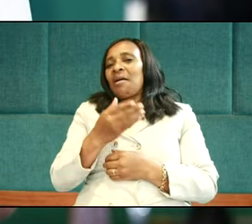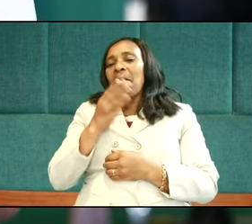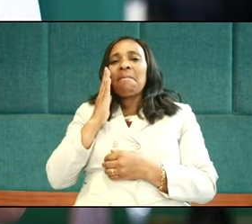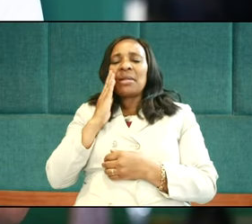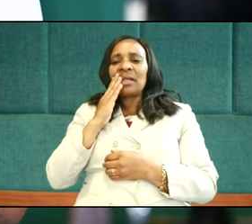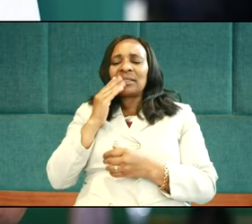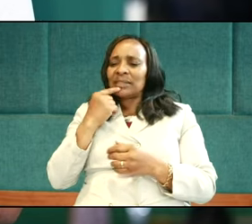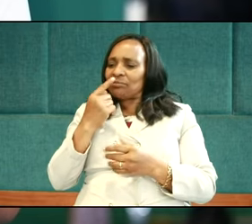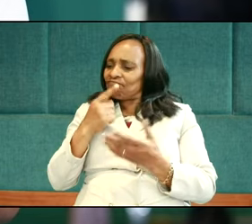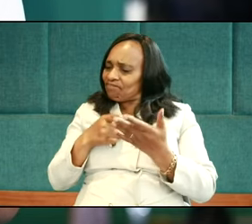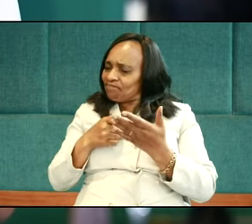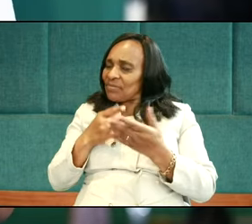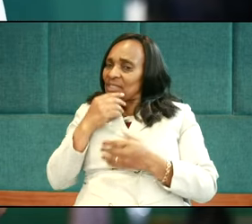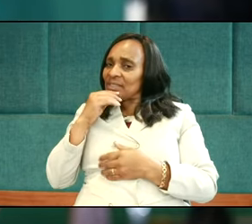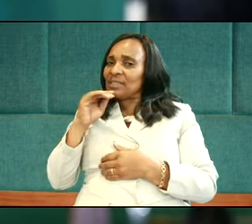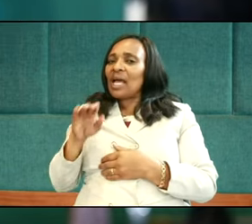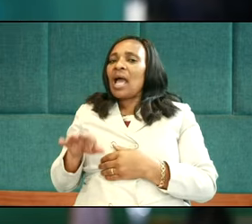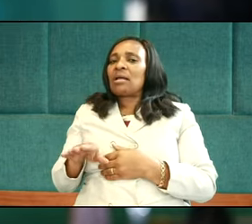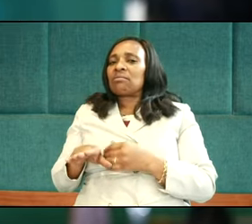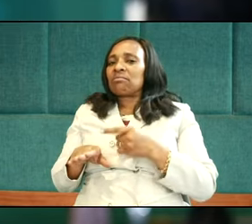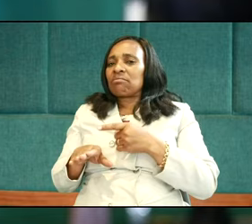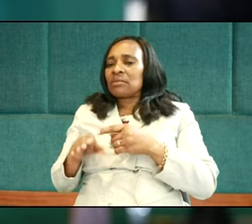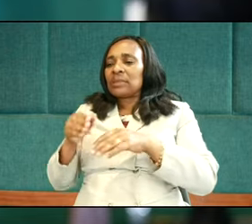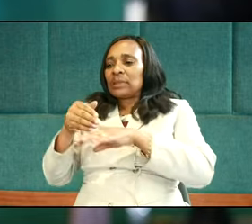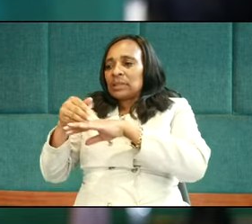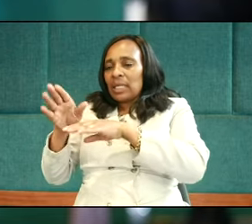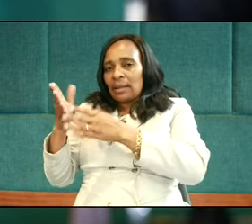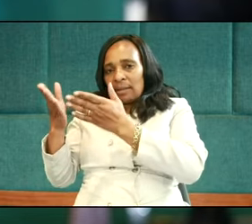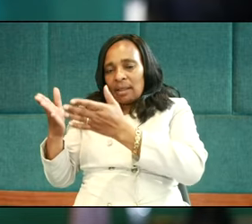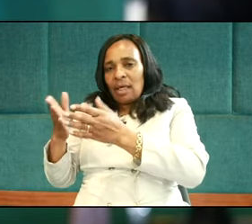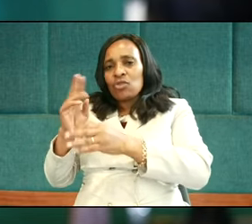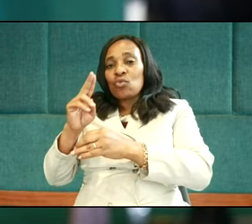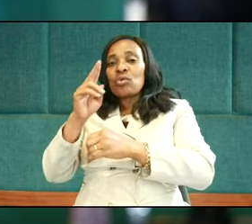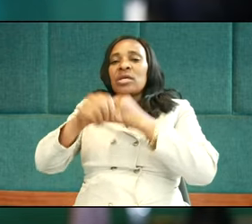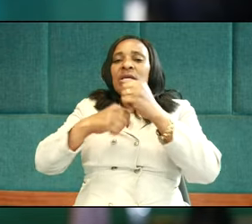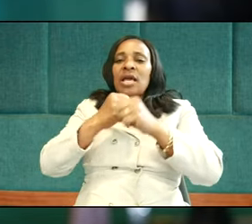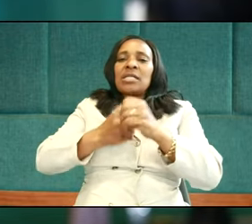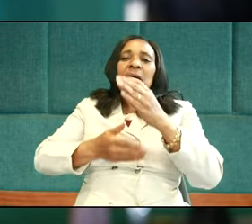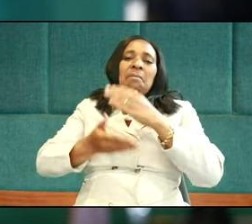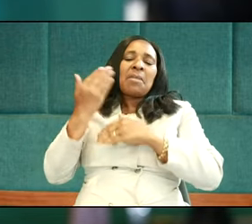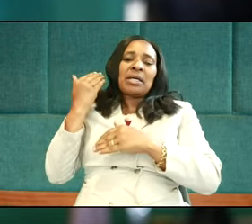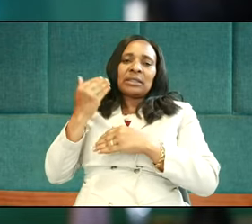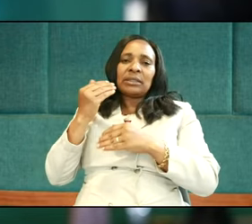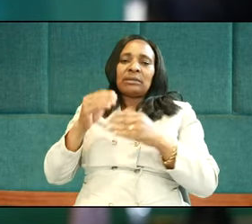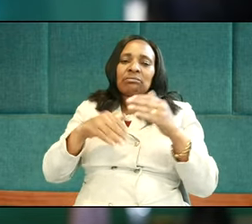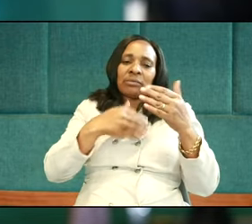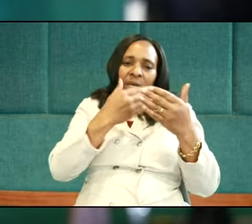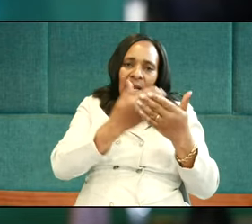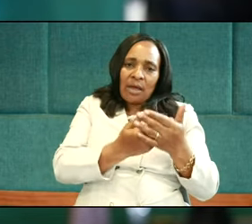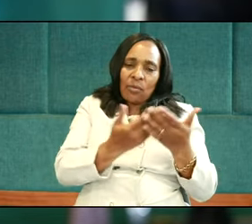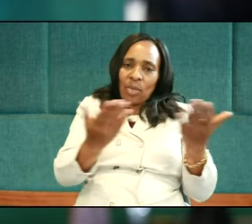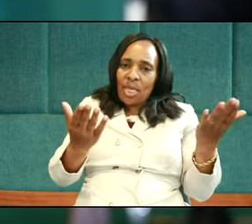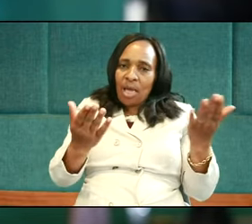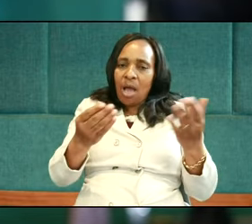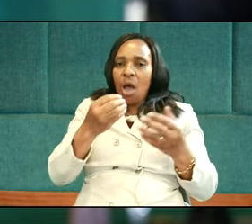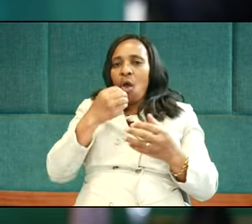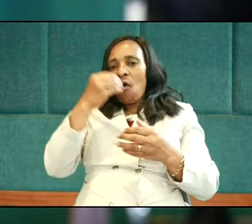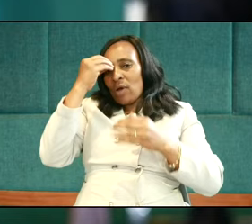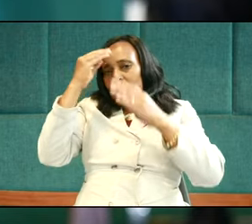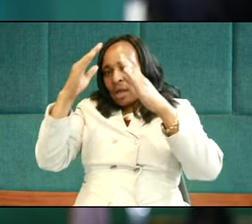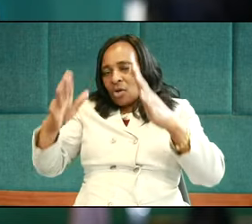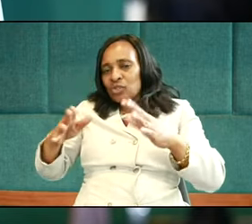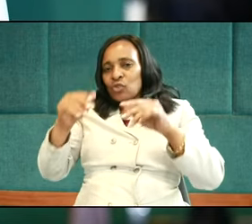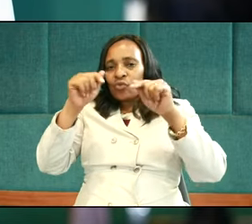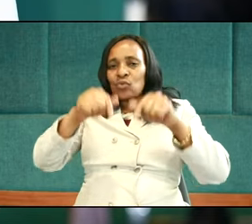sent Sudip to the orphanage, and 2 years have passed since Sudip arrived at the orphanage, and today he's